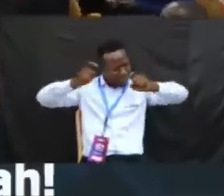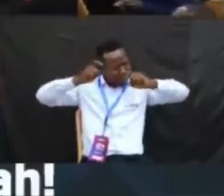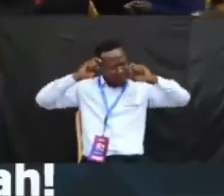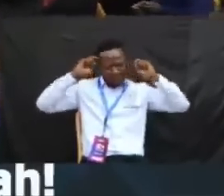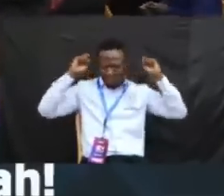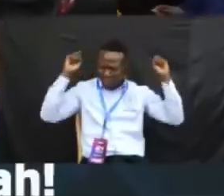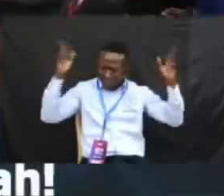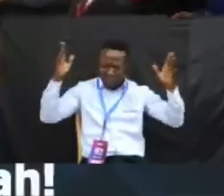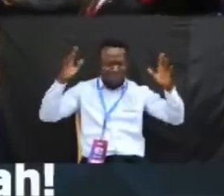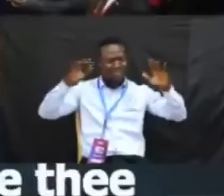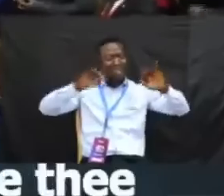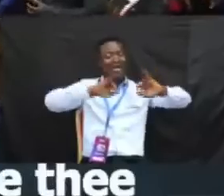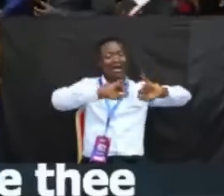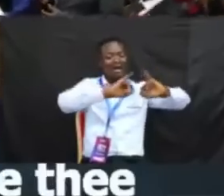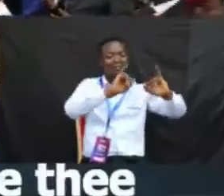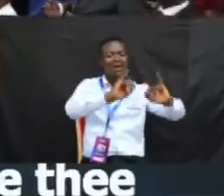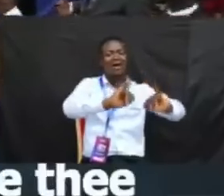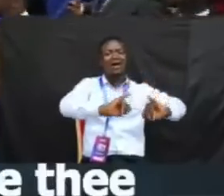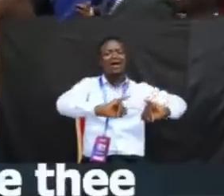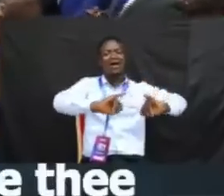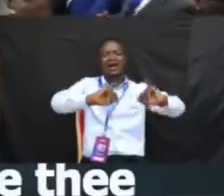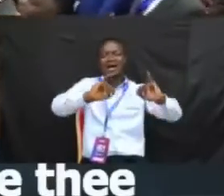How about the God